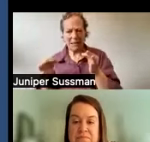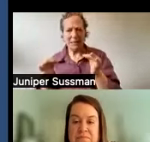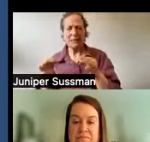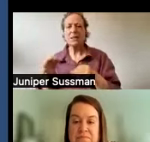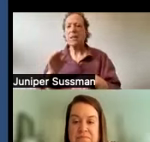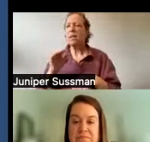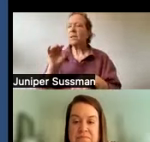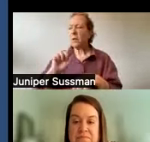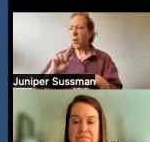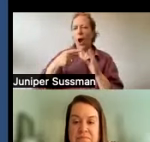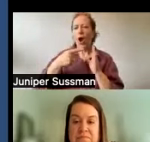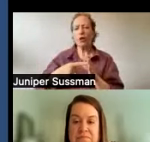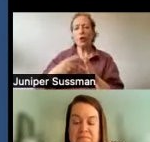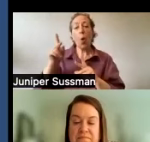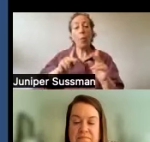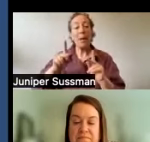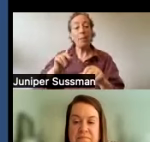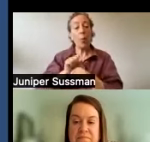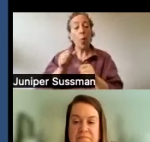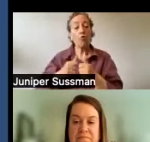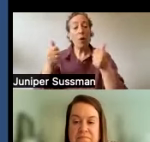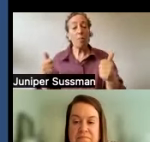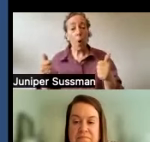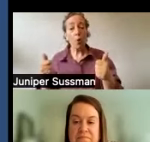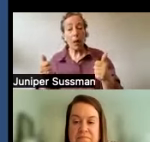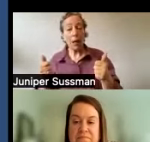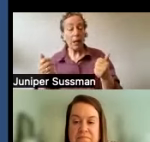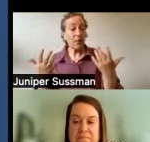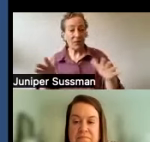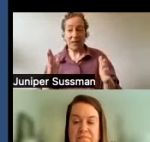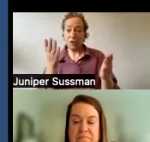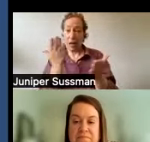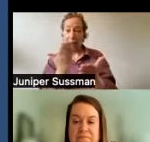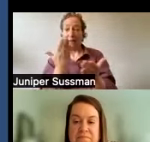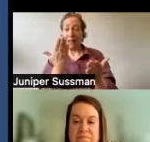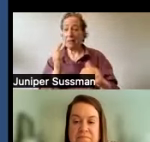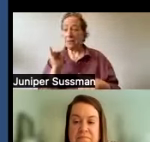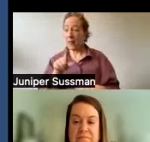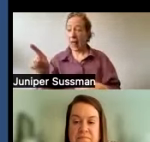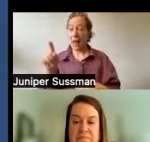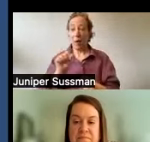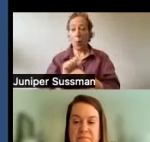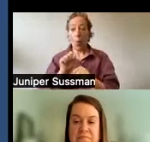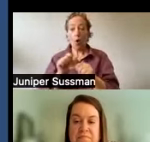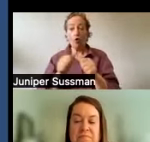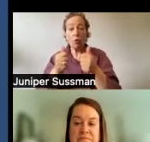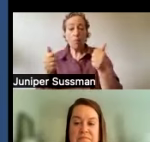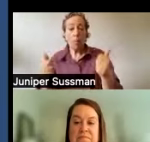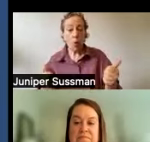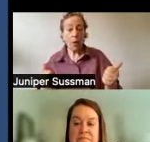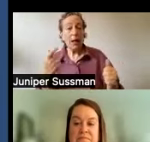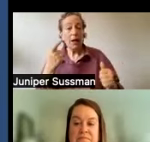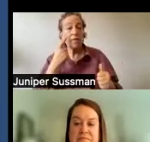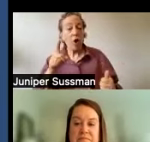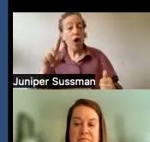remotely during the pandemic is great evidence and an indication that they can work remotely for other disability related reasons in the